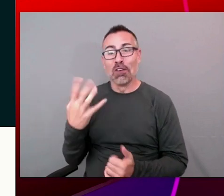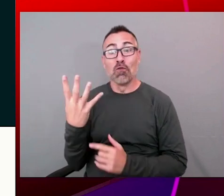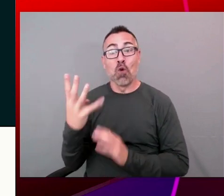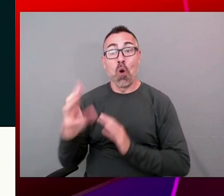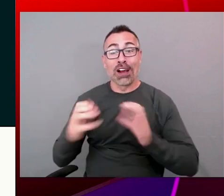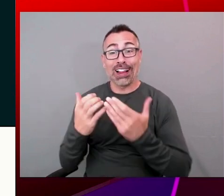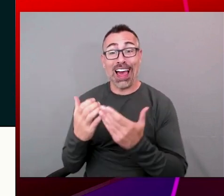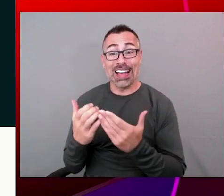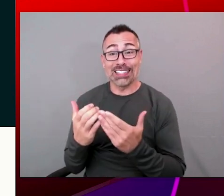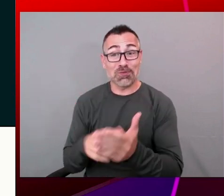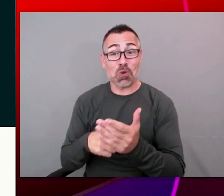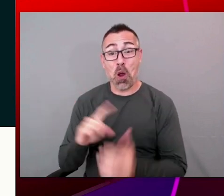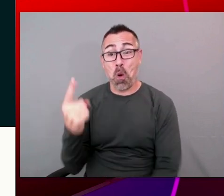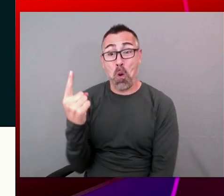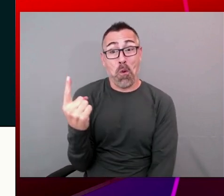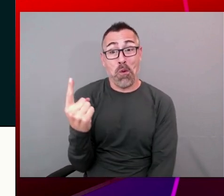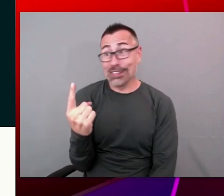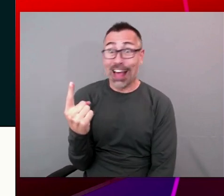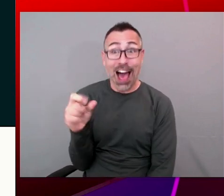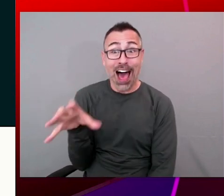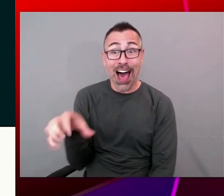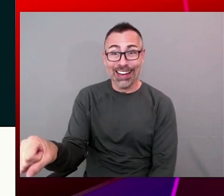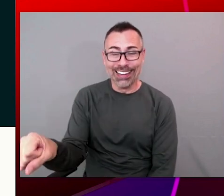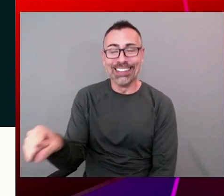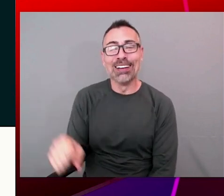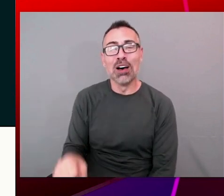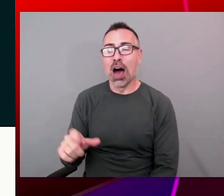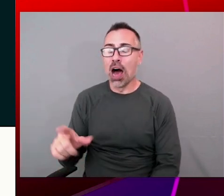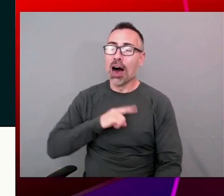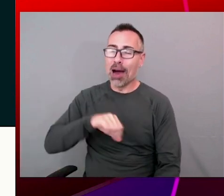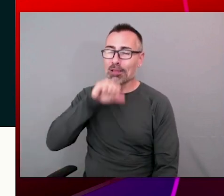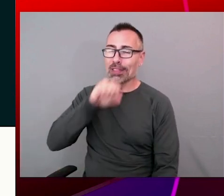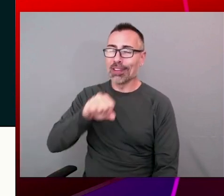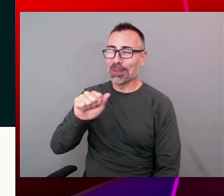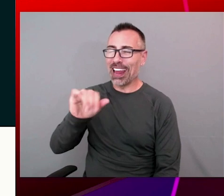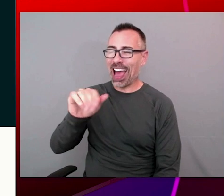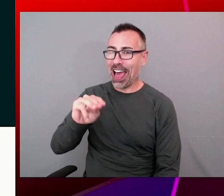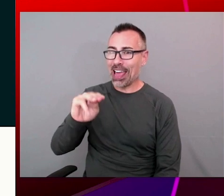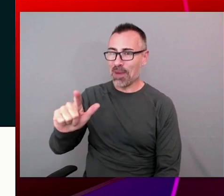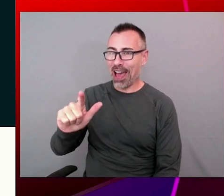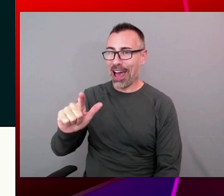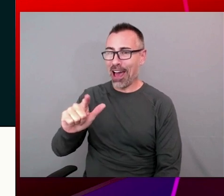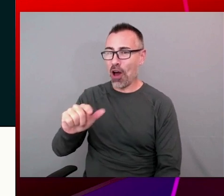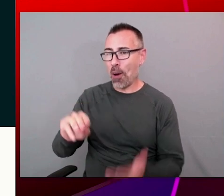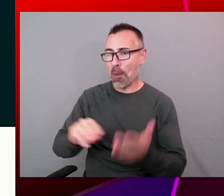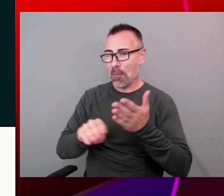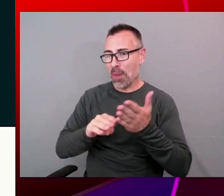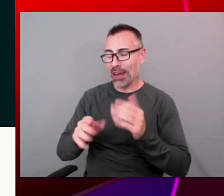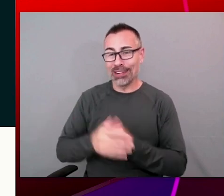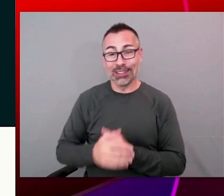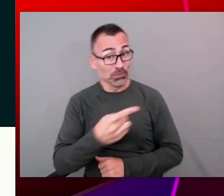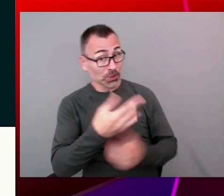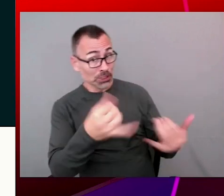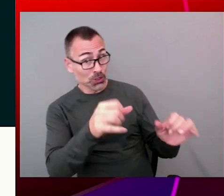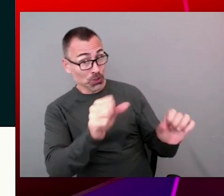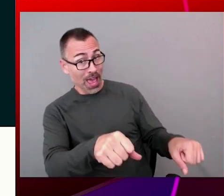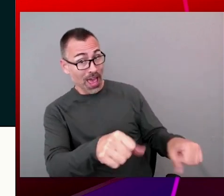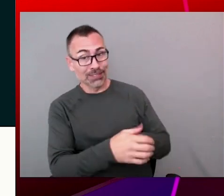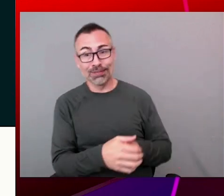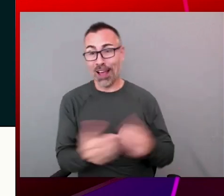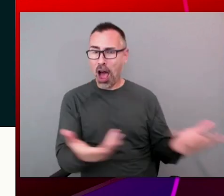AI ML minor, but that's just you my still story. can. Yeah, you could still do Let's it. go, me and you. Yeah, you